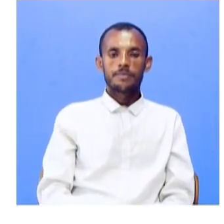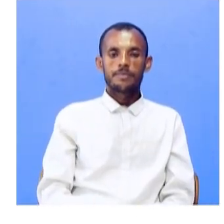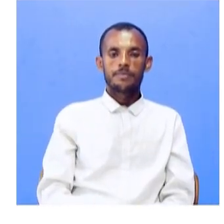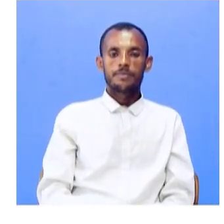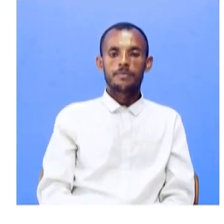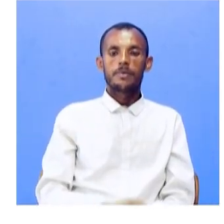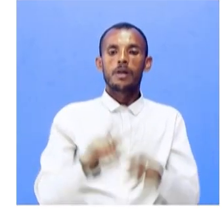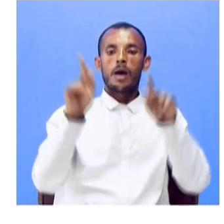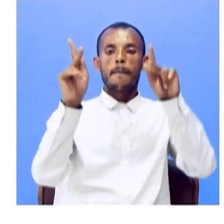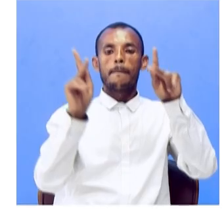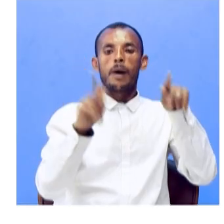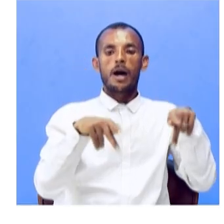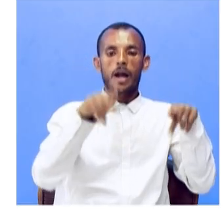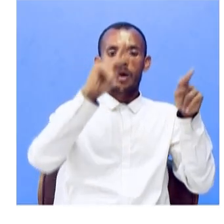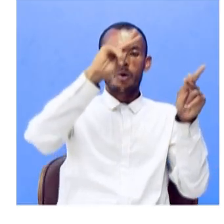a parallelogram